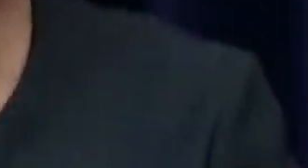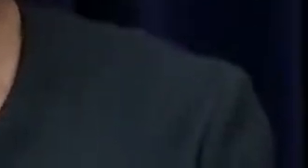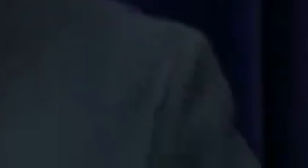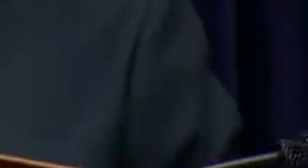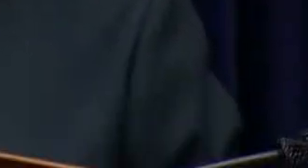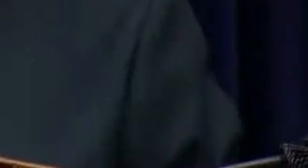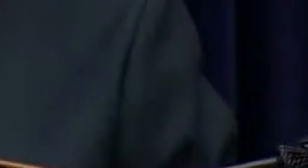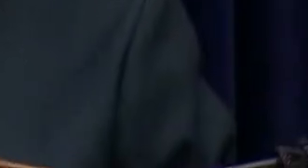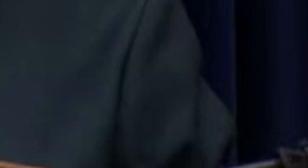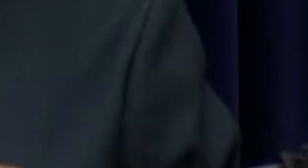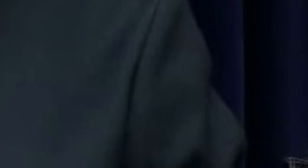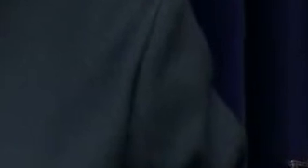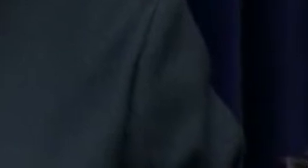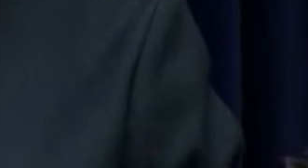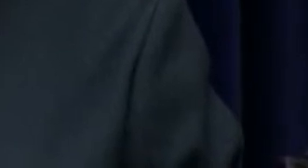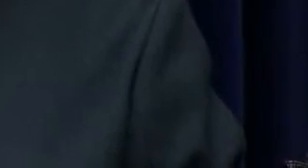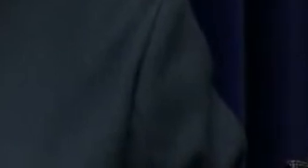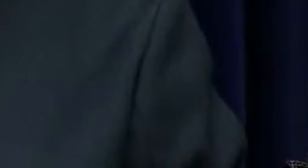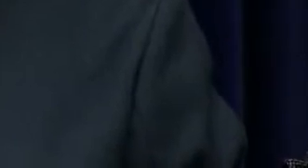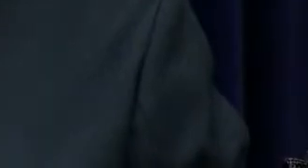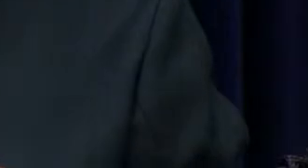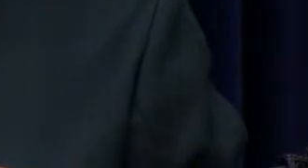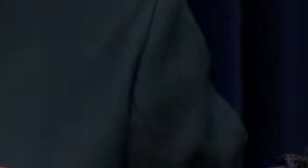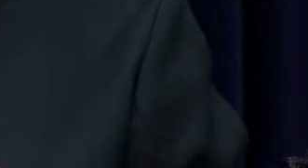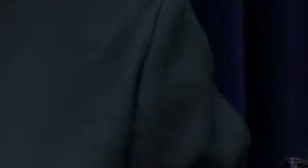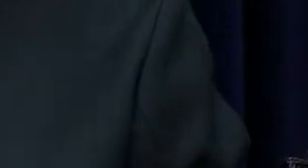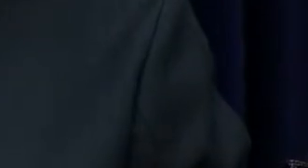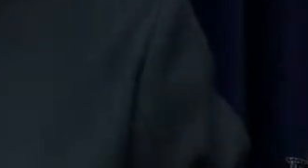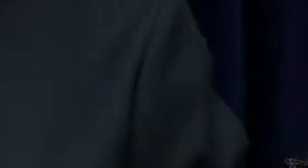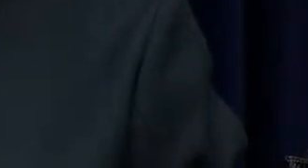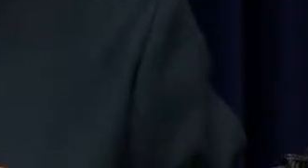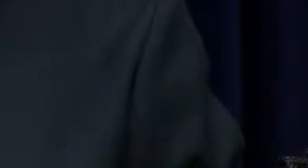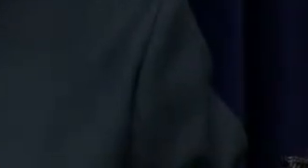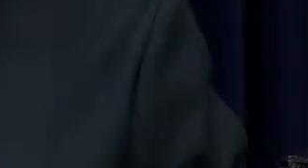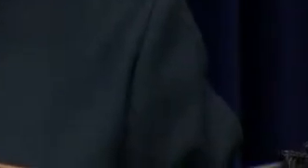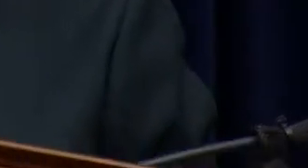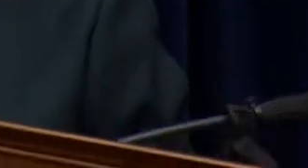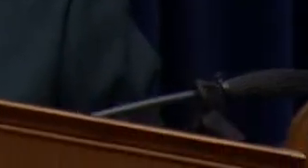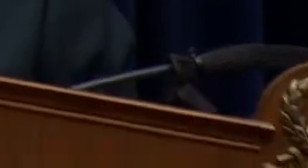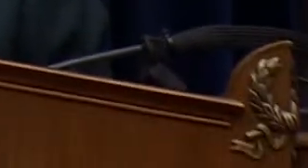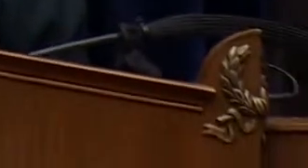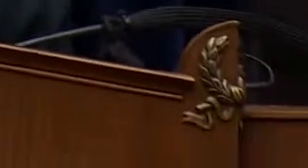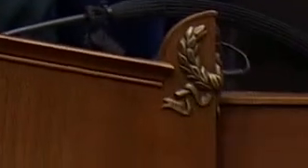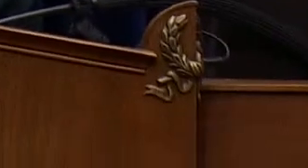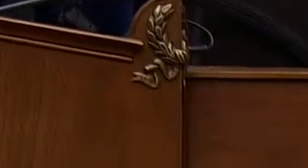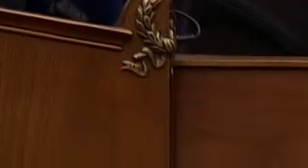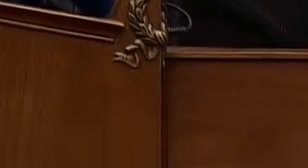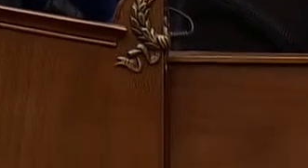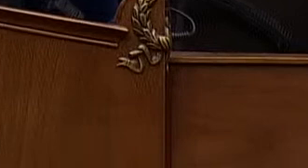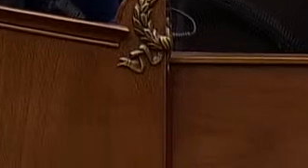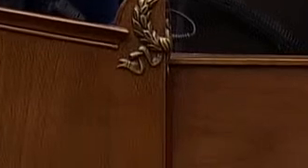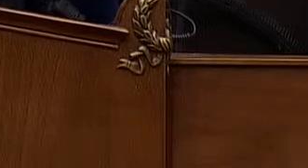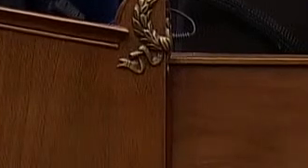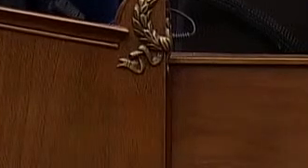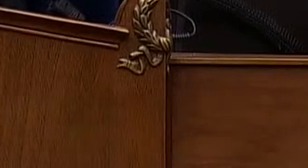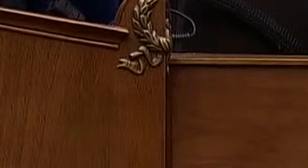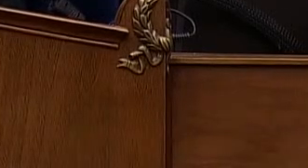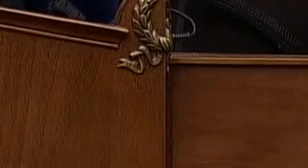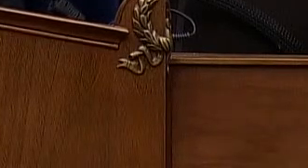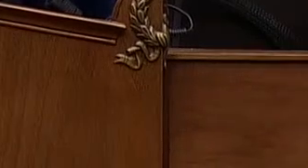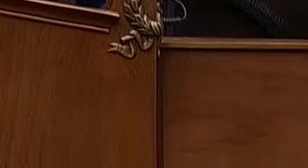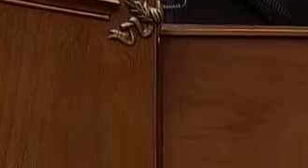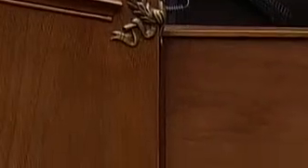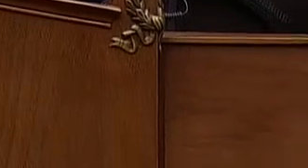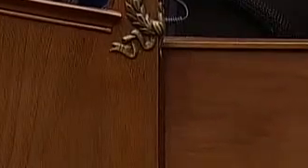things that none of the other states get. We asked the district government for plans to pay for the